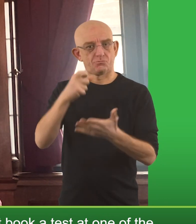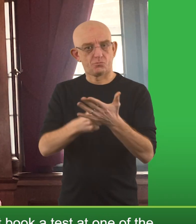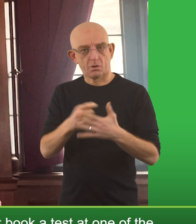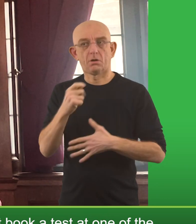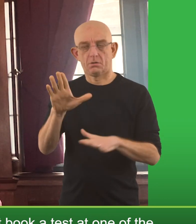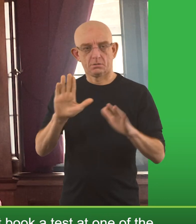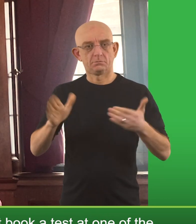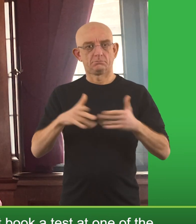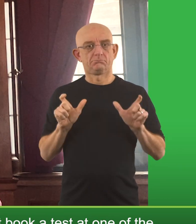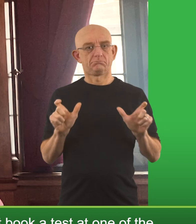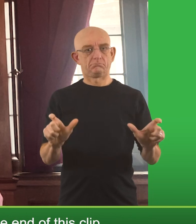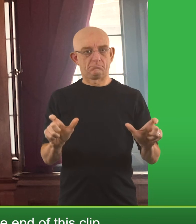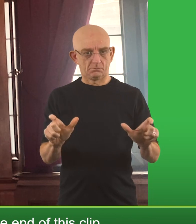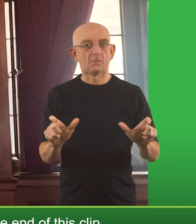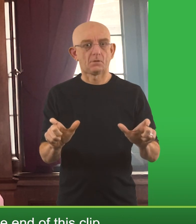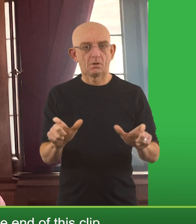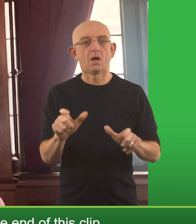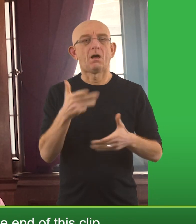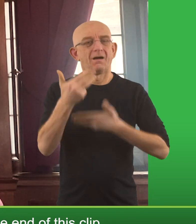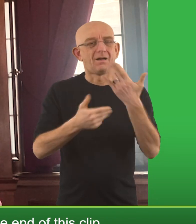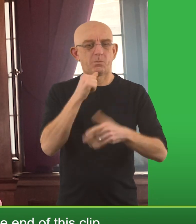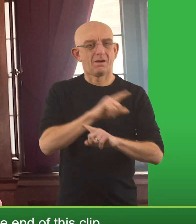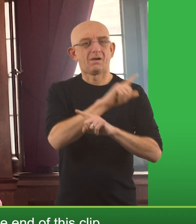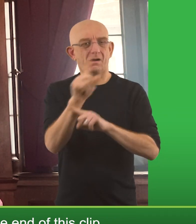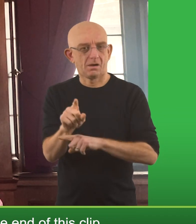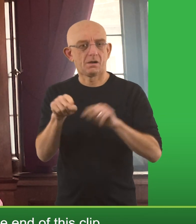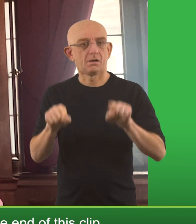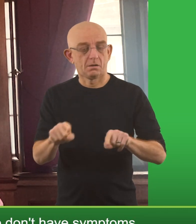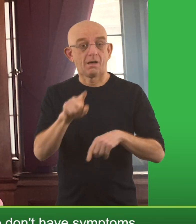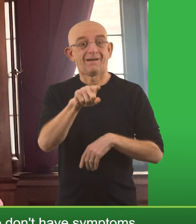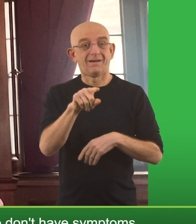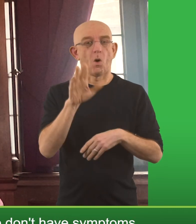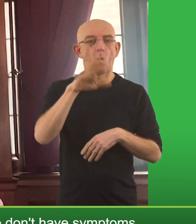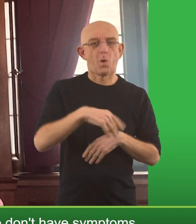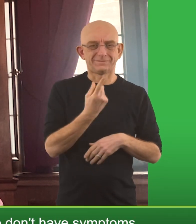Sheffield immediately and self-isolate, and details on how to book will be at the end of this clip.